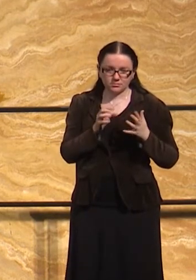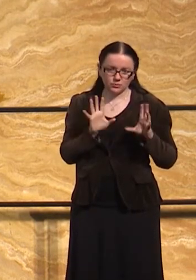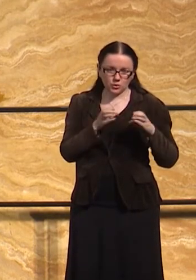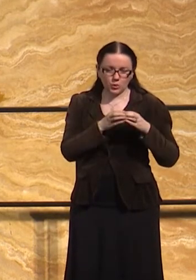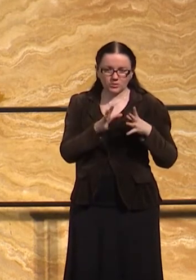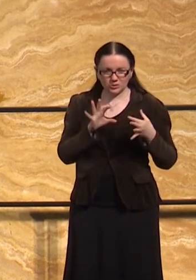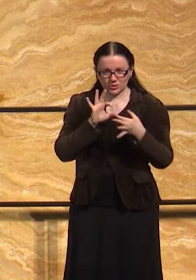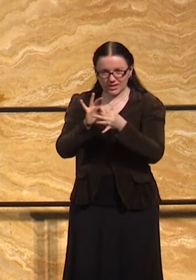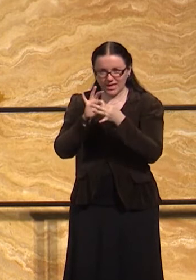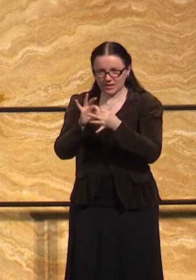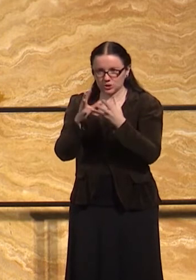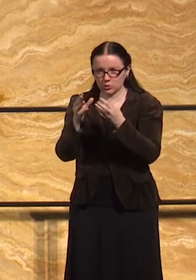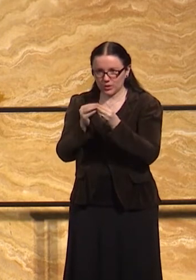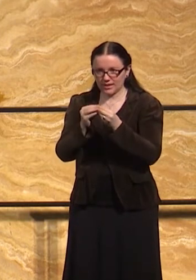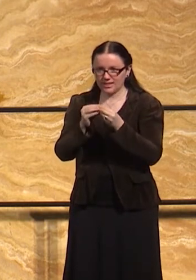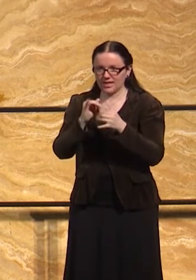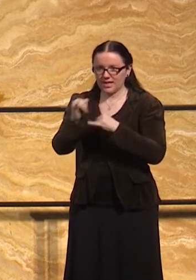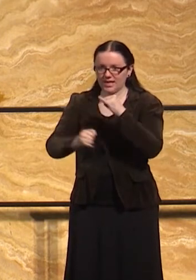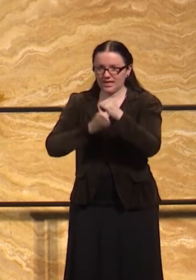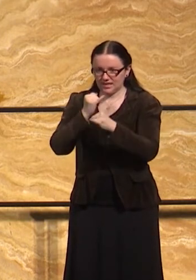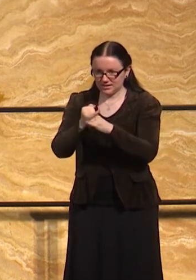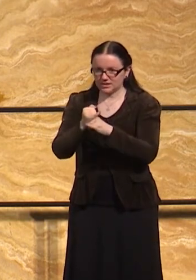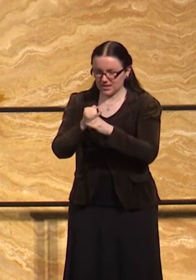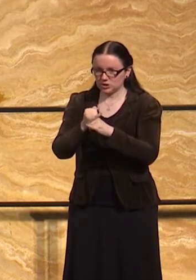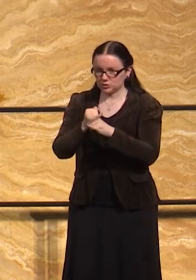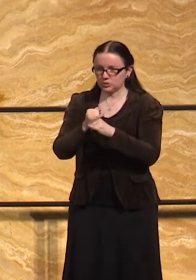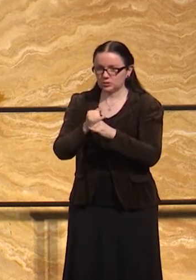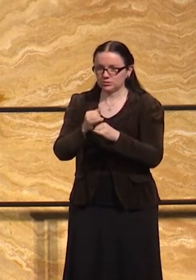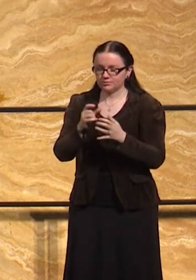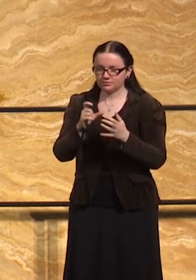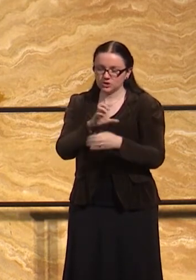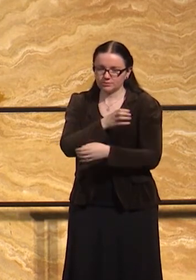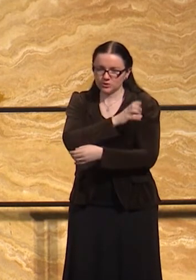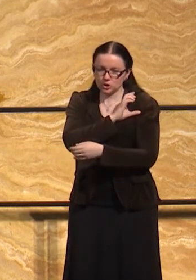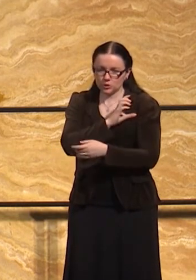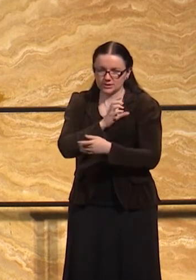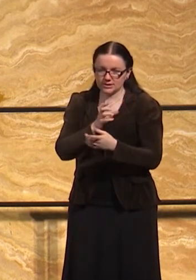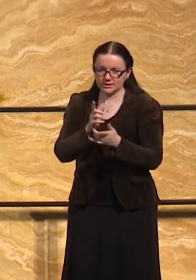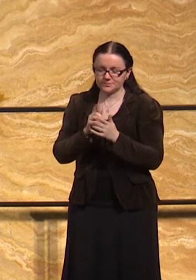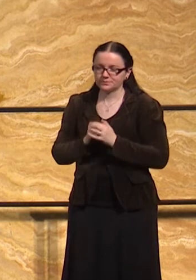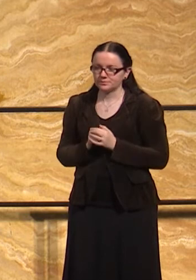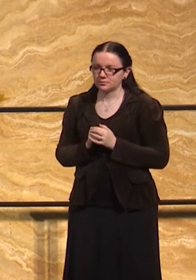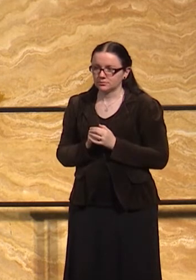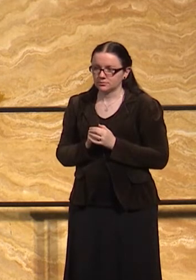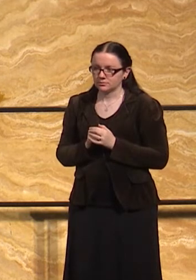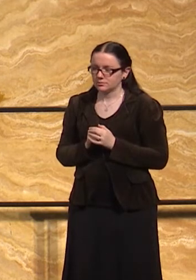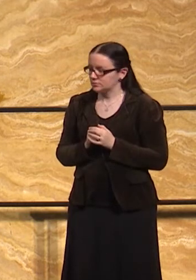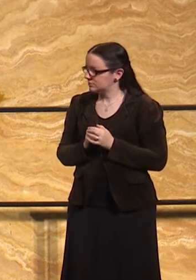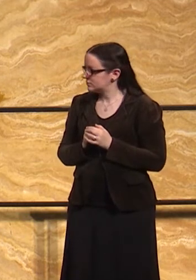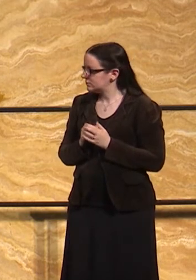engage with international security force, but also they're very